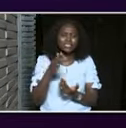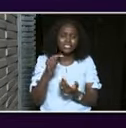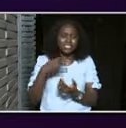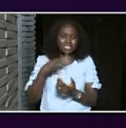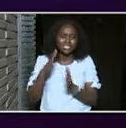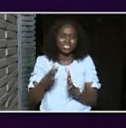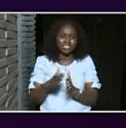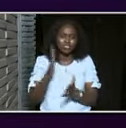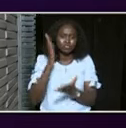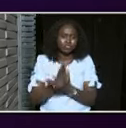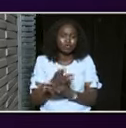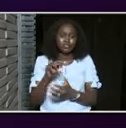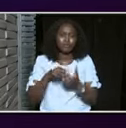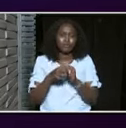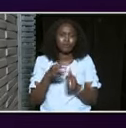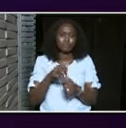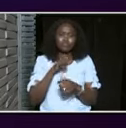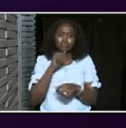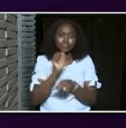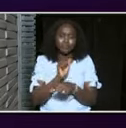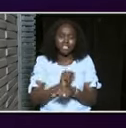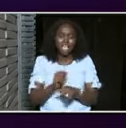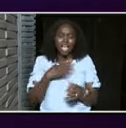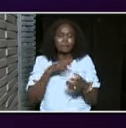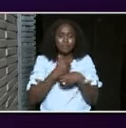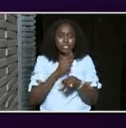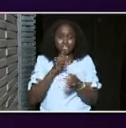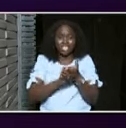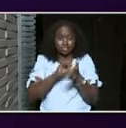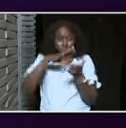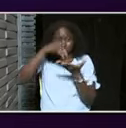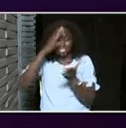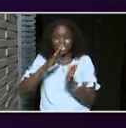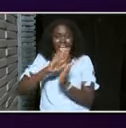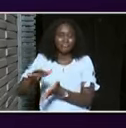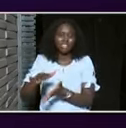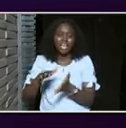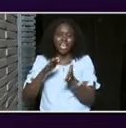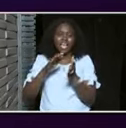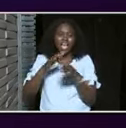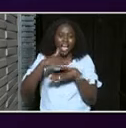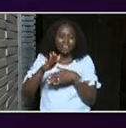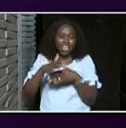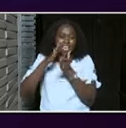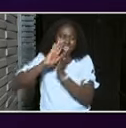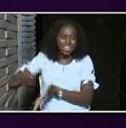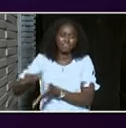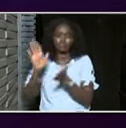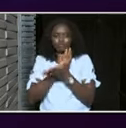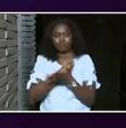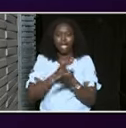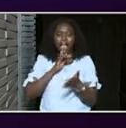minors of unemployment and ensure that students, after leaving school, are equipped with the right skills to ensure that